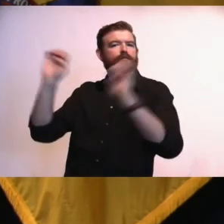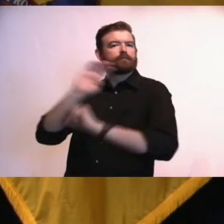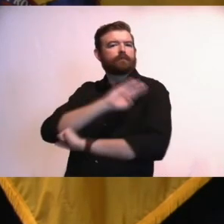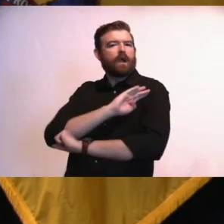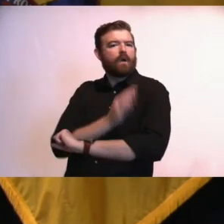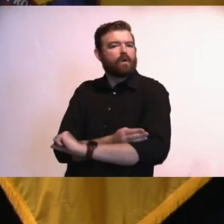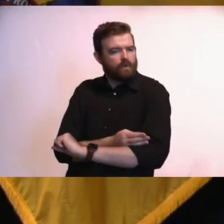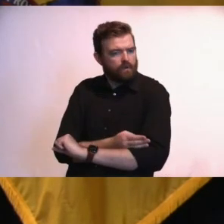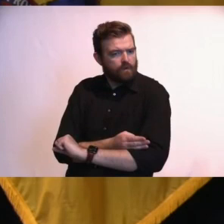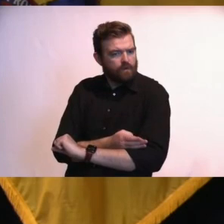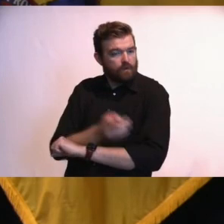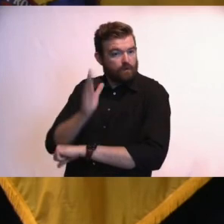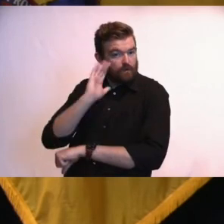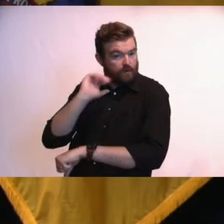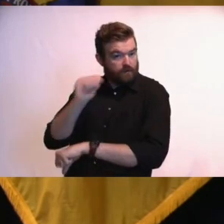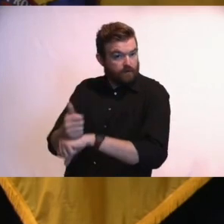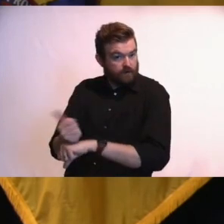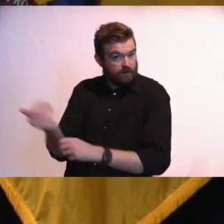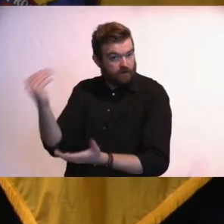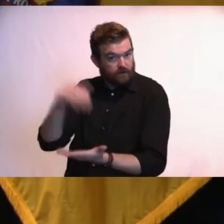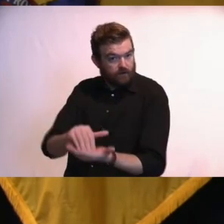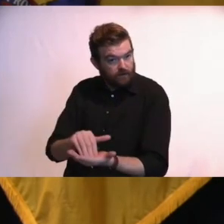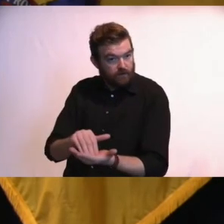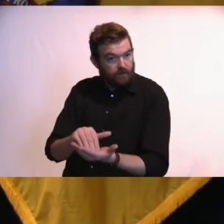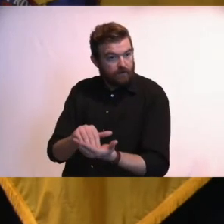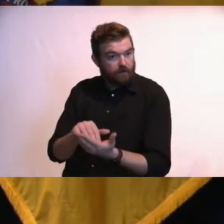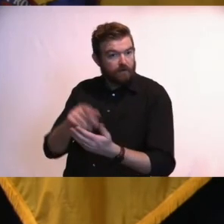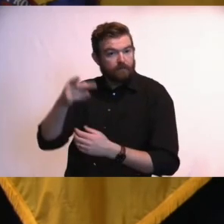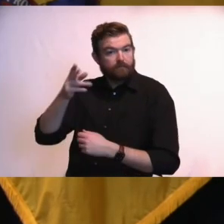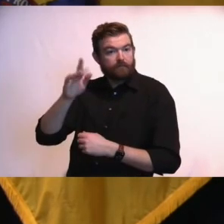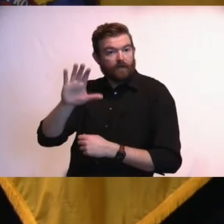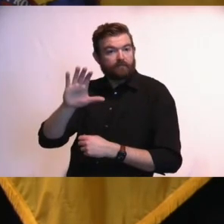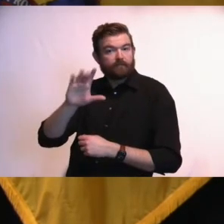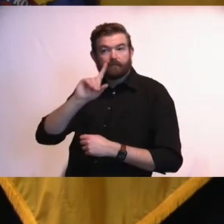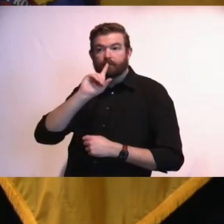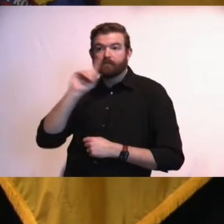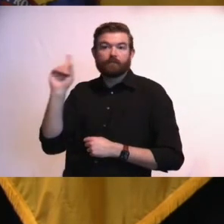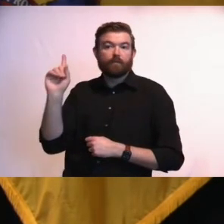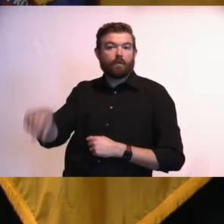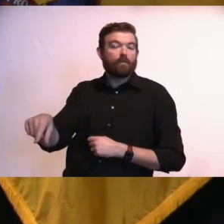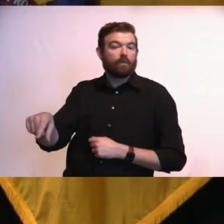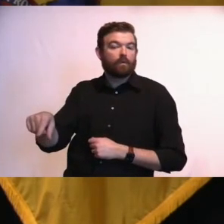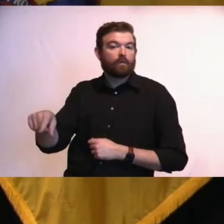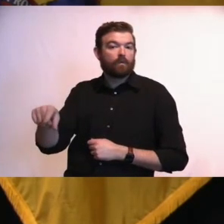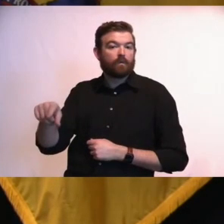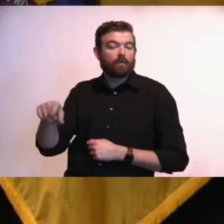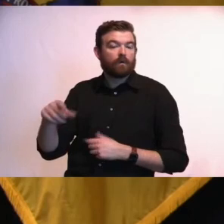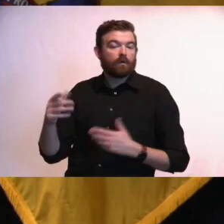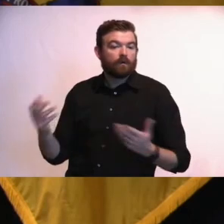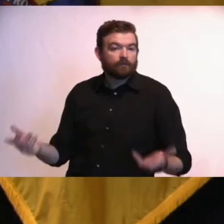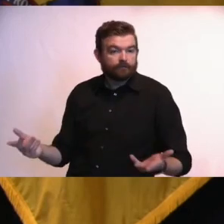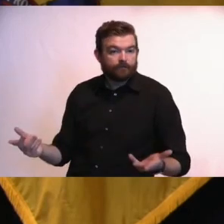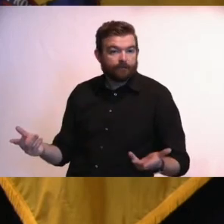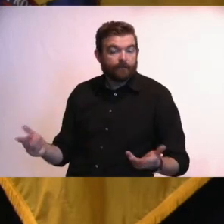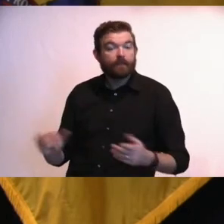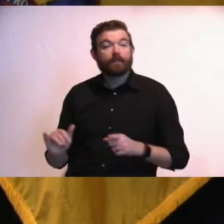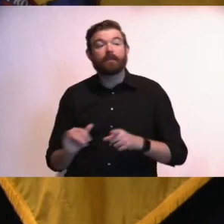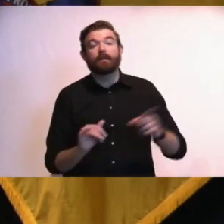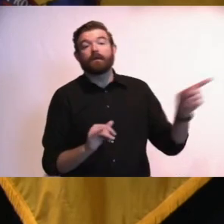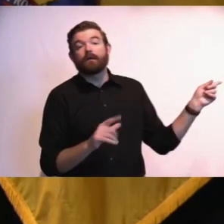health emergency? And then in the same vein, the legislature has chosen to not renew some of your emergency